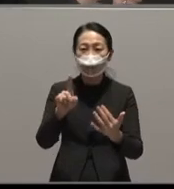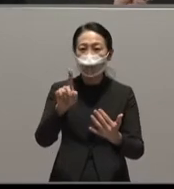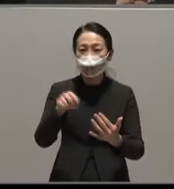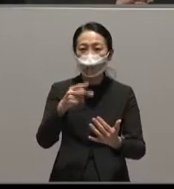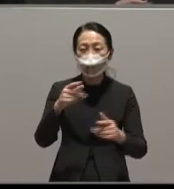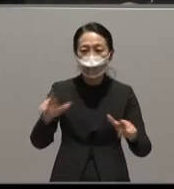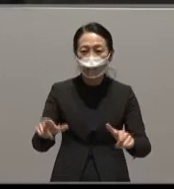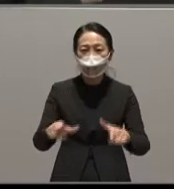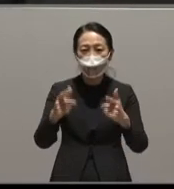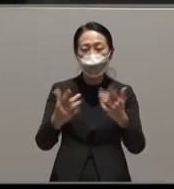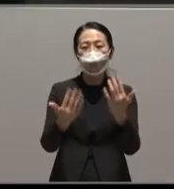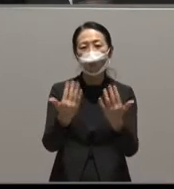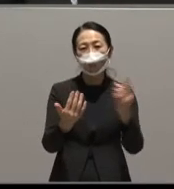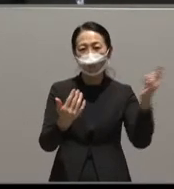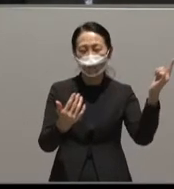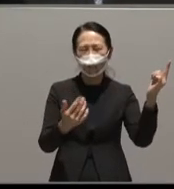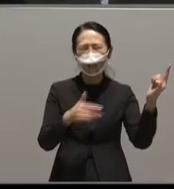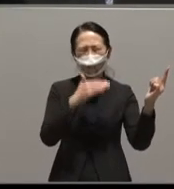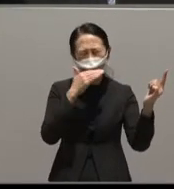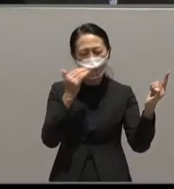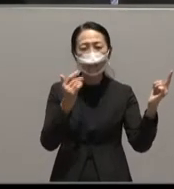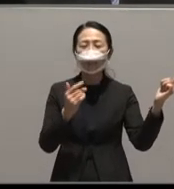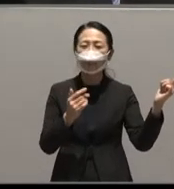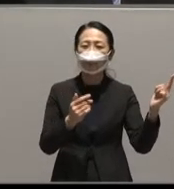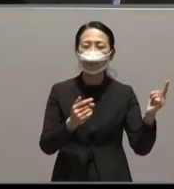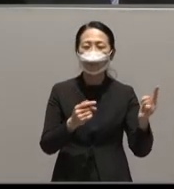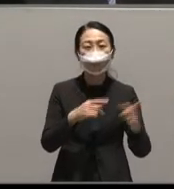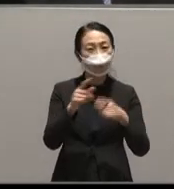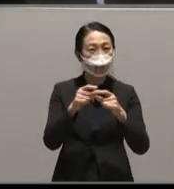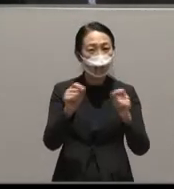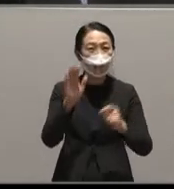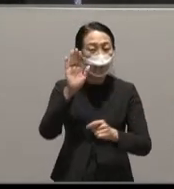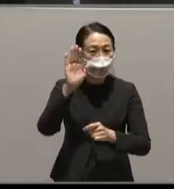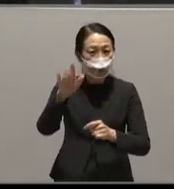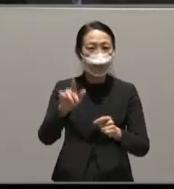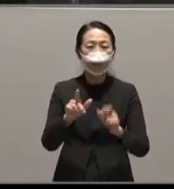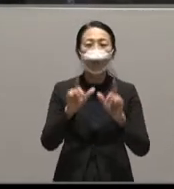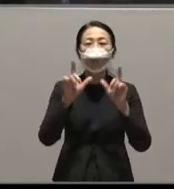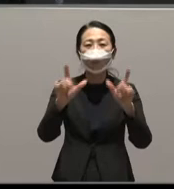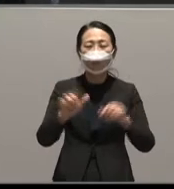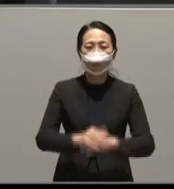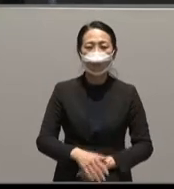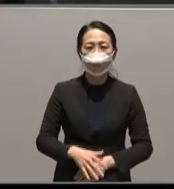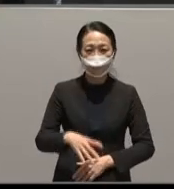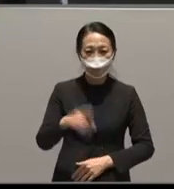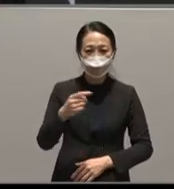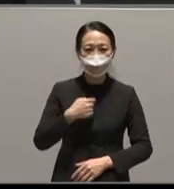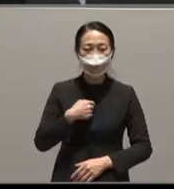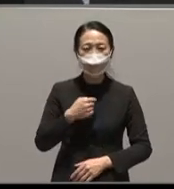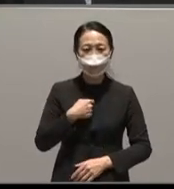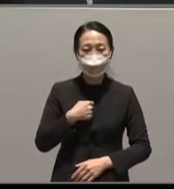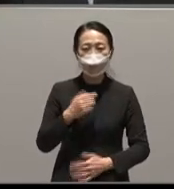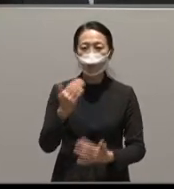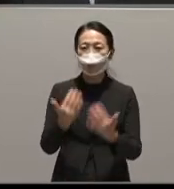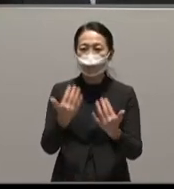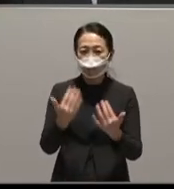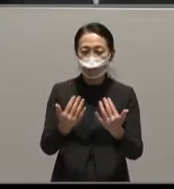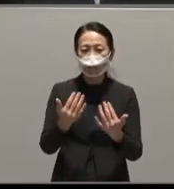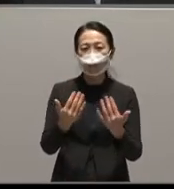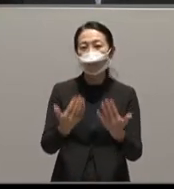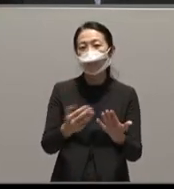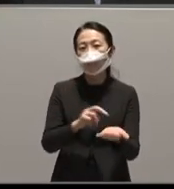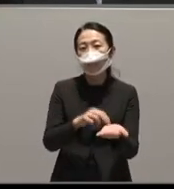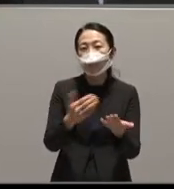And this is a Japanese cedar. This is a wonderful forest. I would like to talk about the result later.